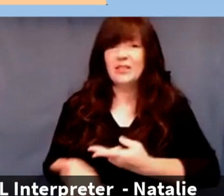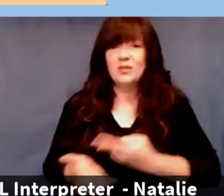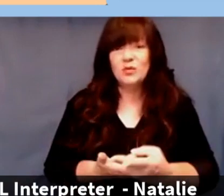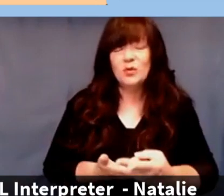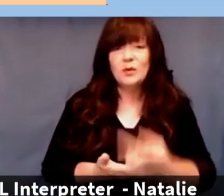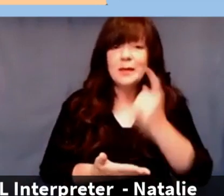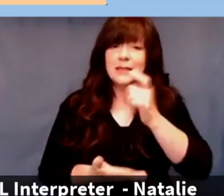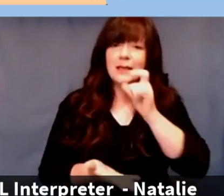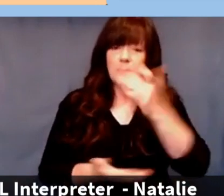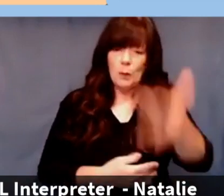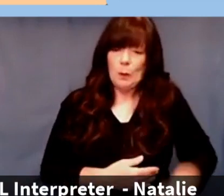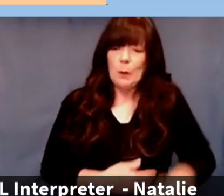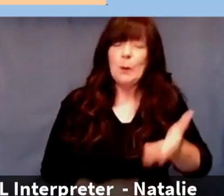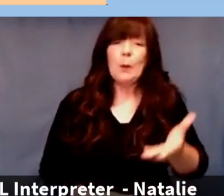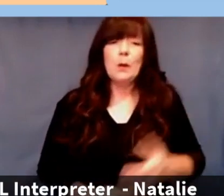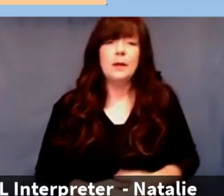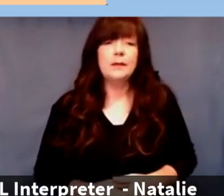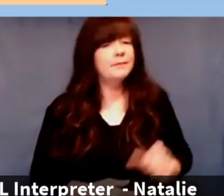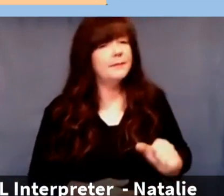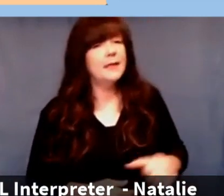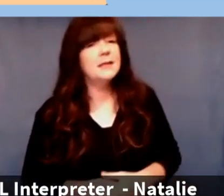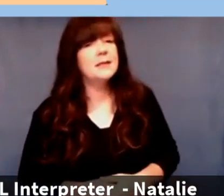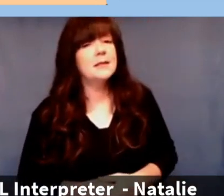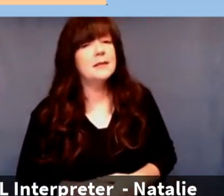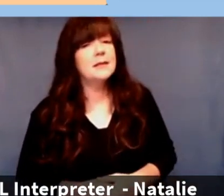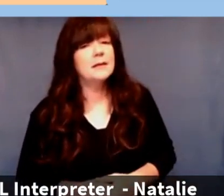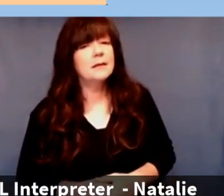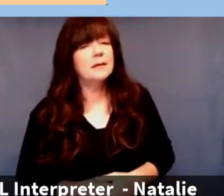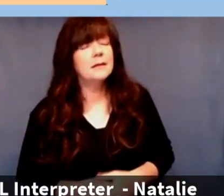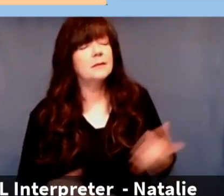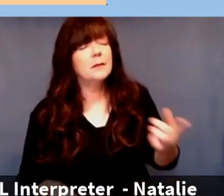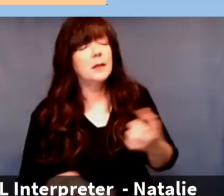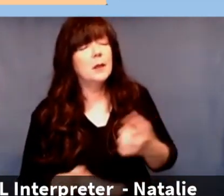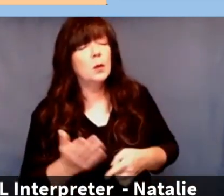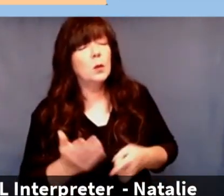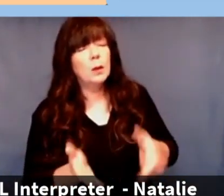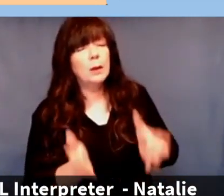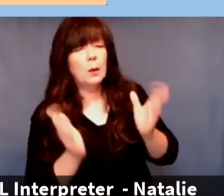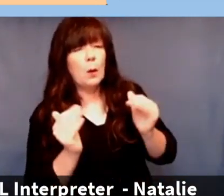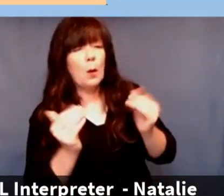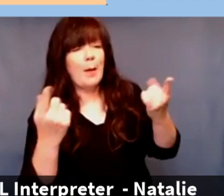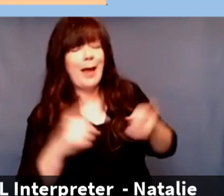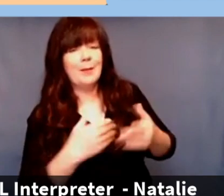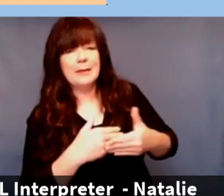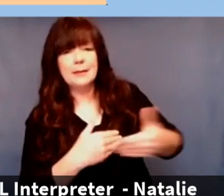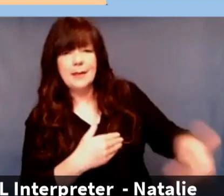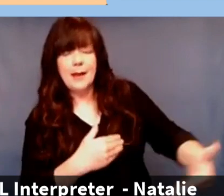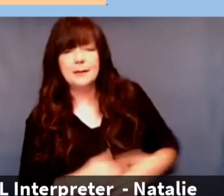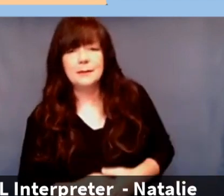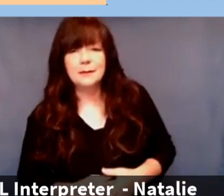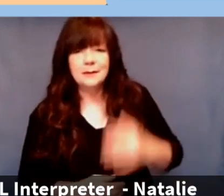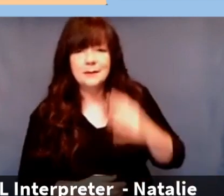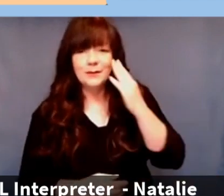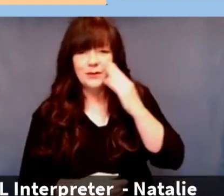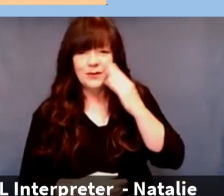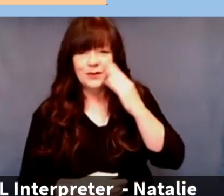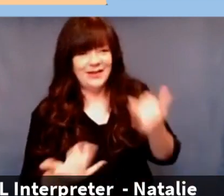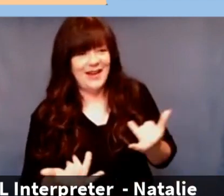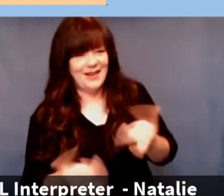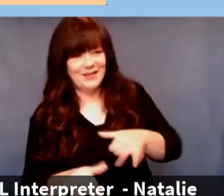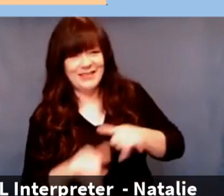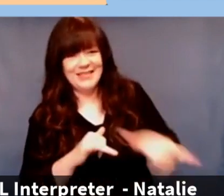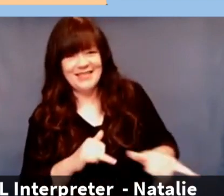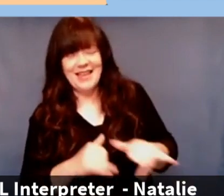that. That she has. And what do you hope she does next now that, you know, she's at the nunnery